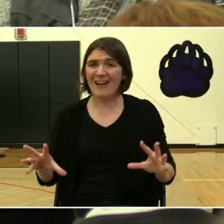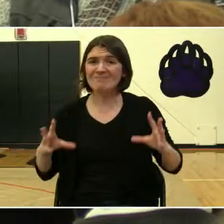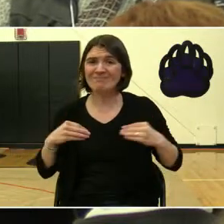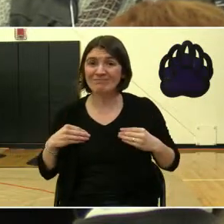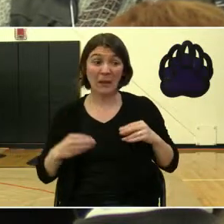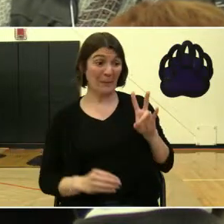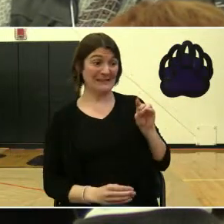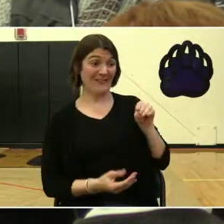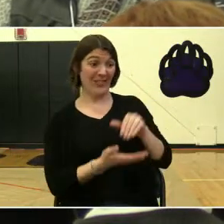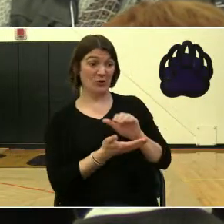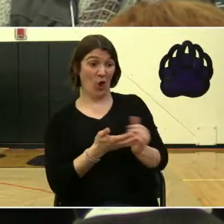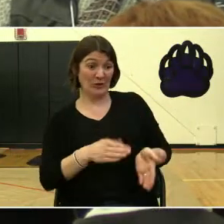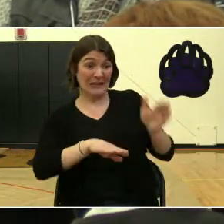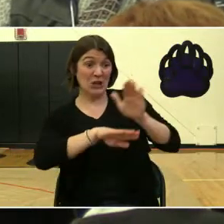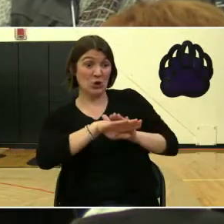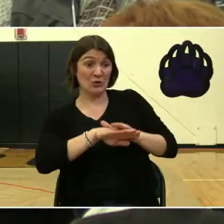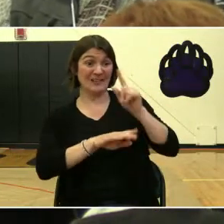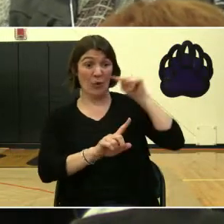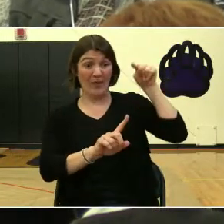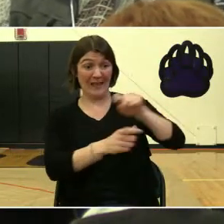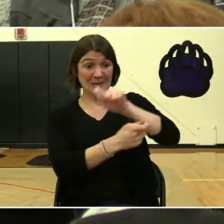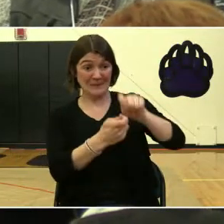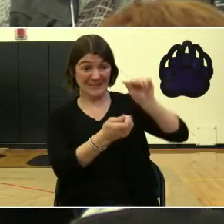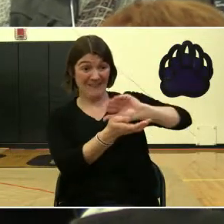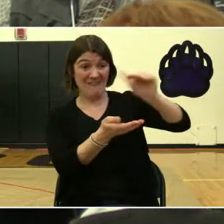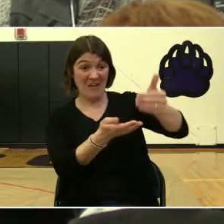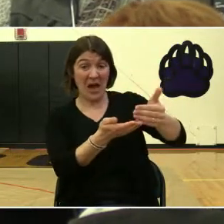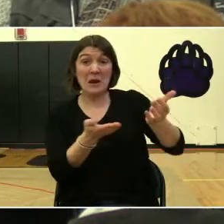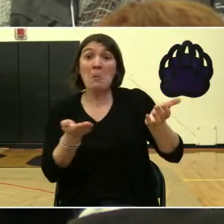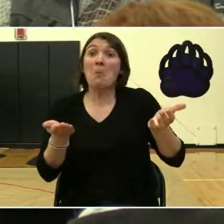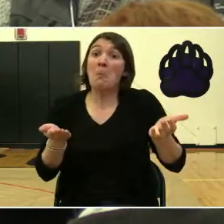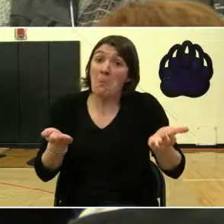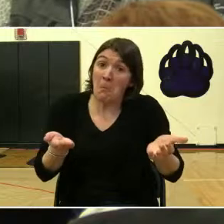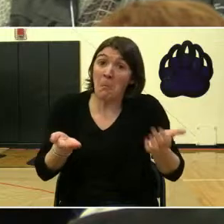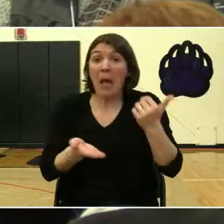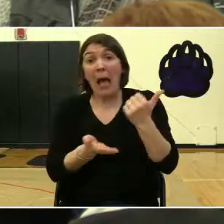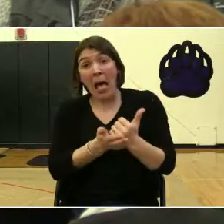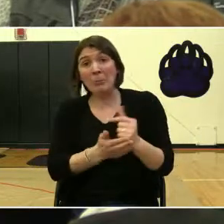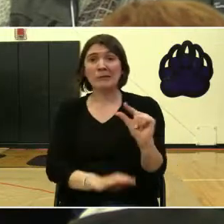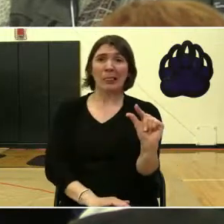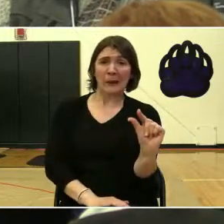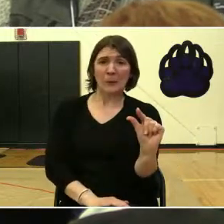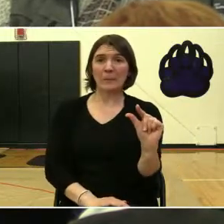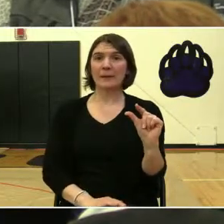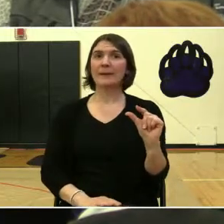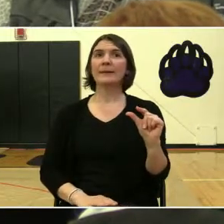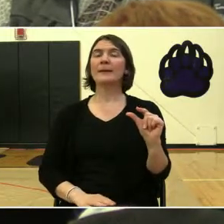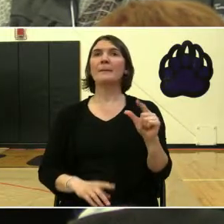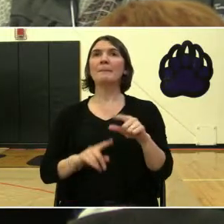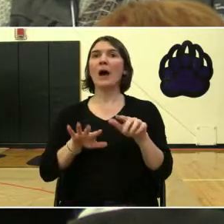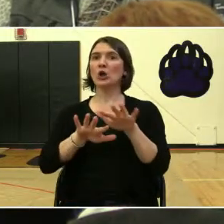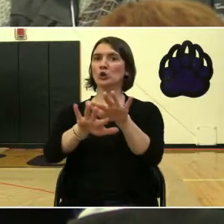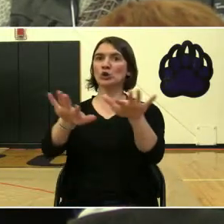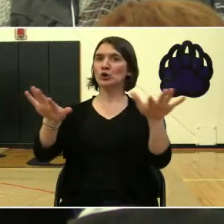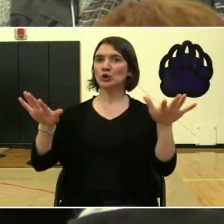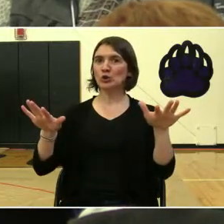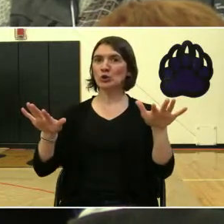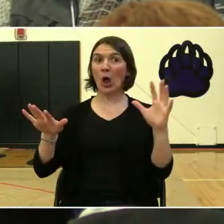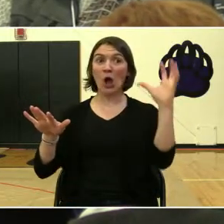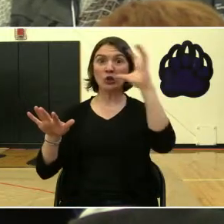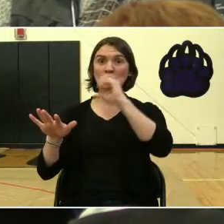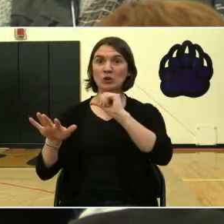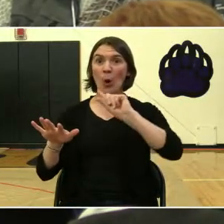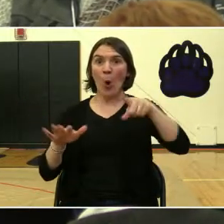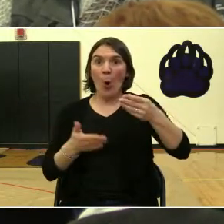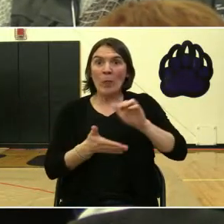the $70,000 additional to that particular fund it'll be somewhat helpful but I don't think the body should be thinking that the